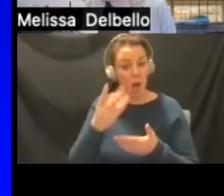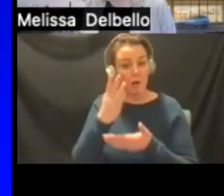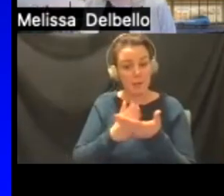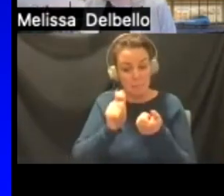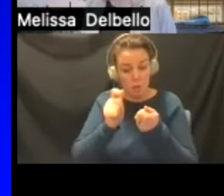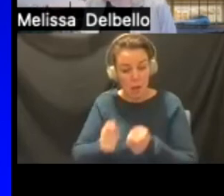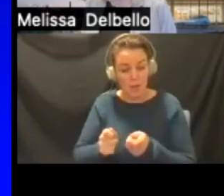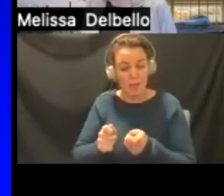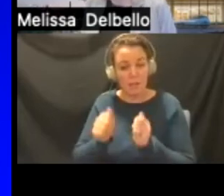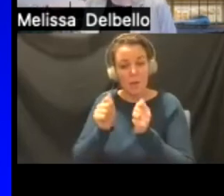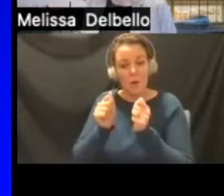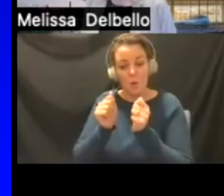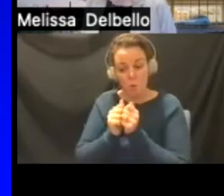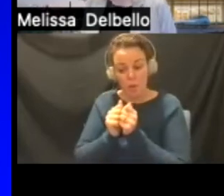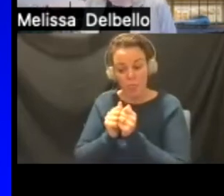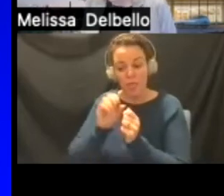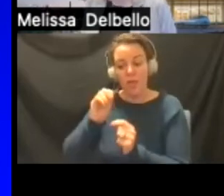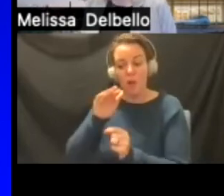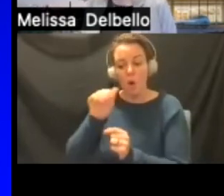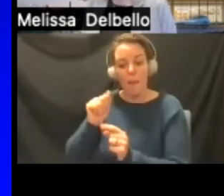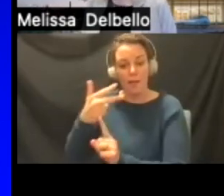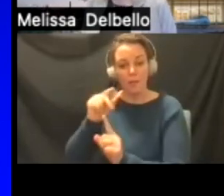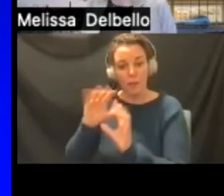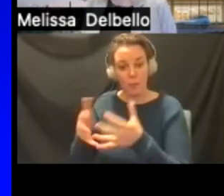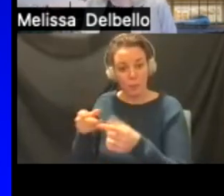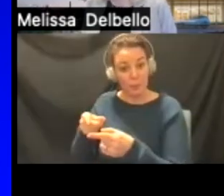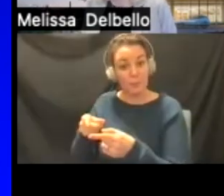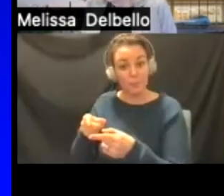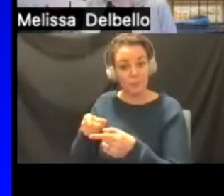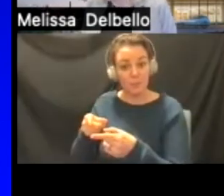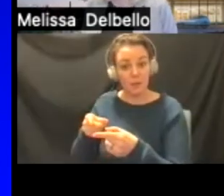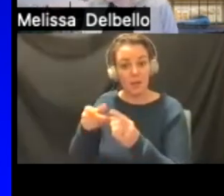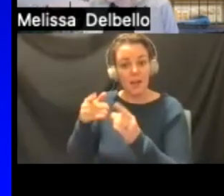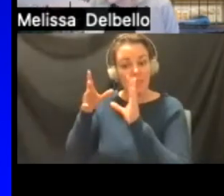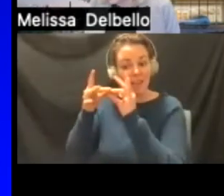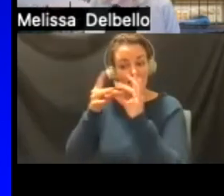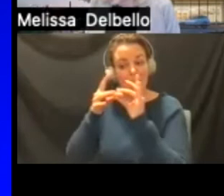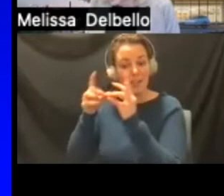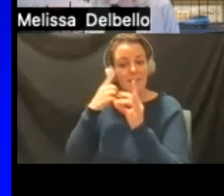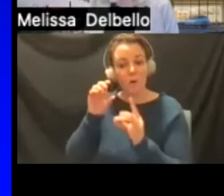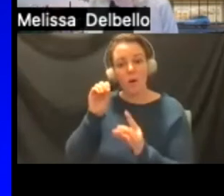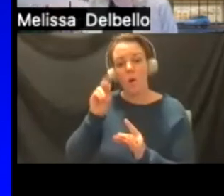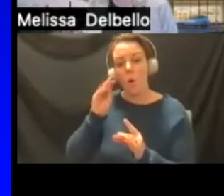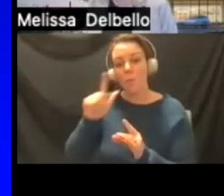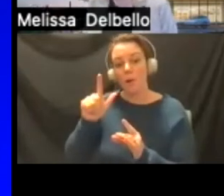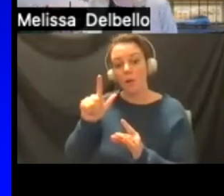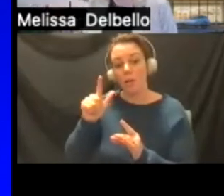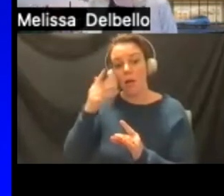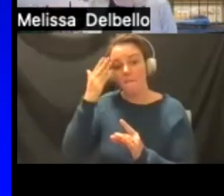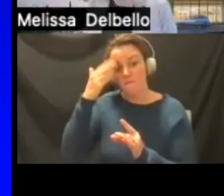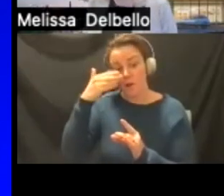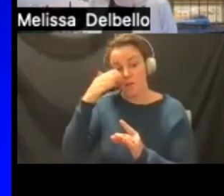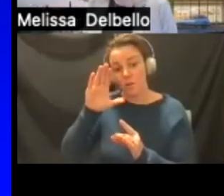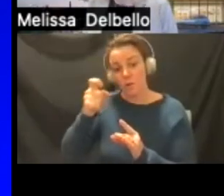to the group that took the omega-3s, particularly in connectivity of the orbital frontal cortex with the superior